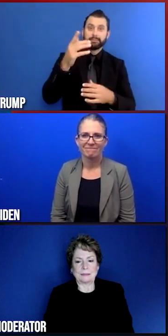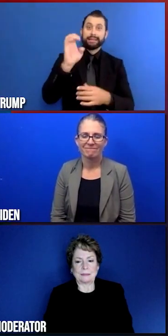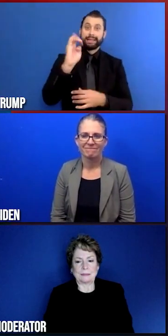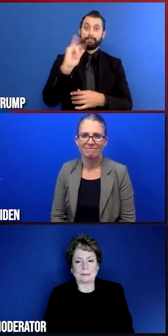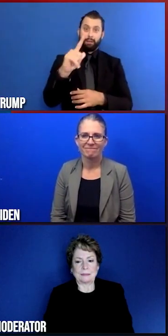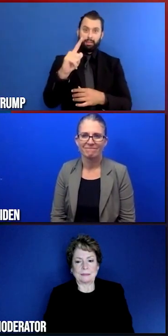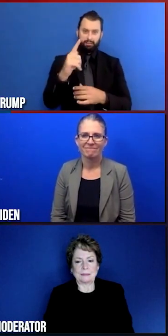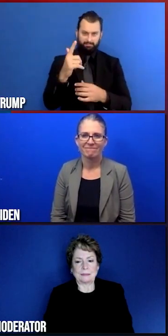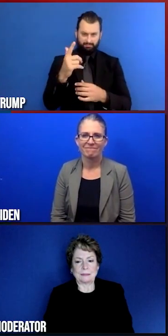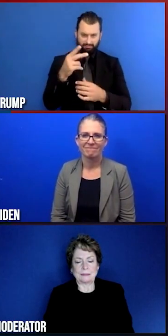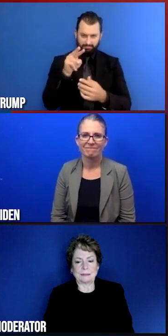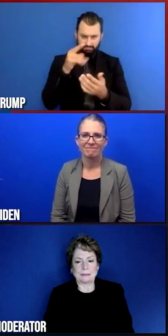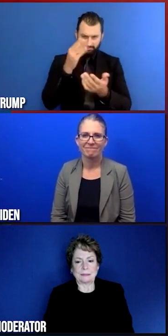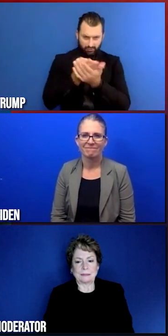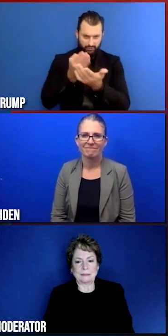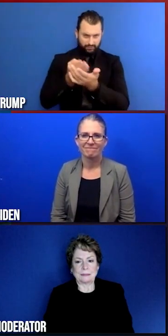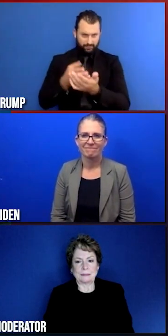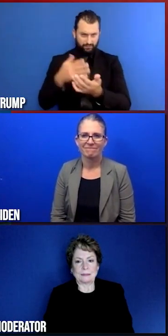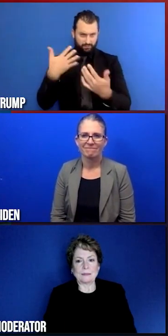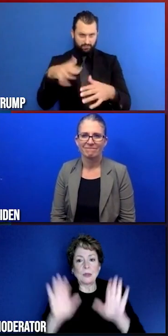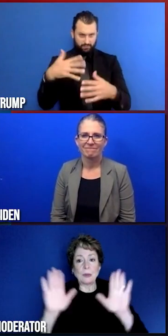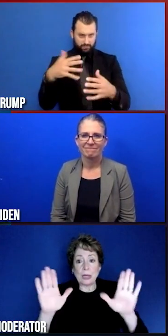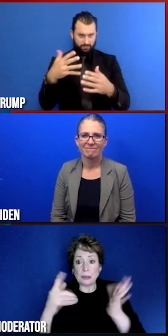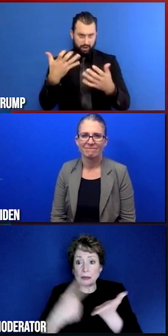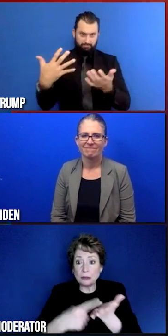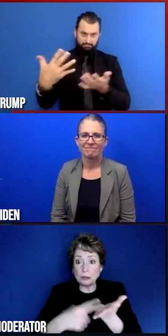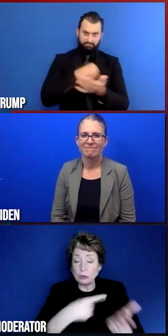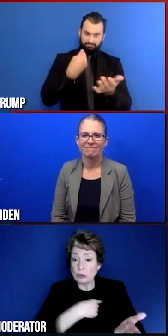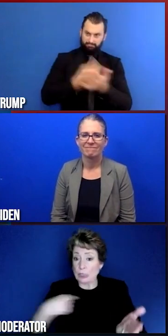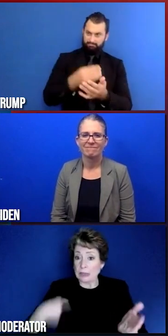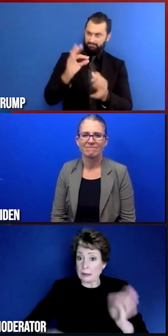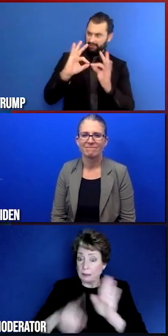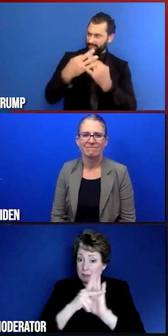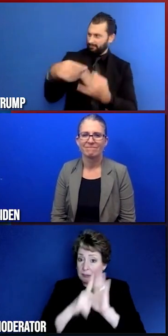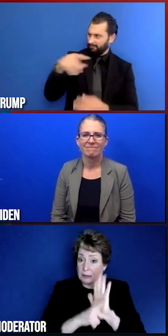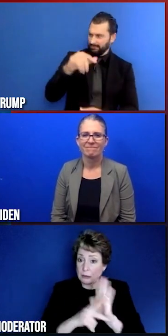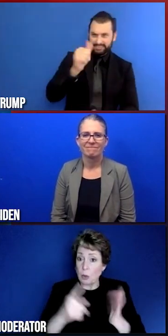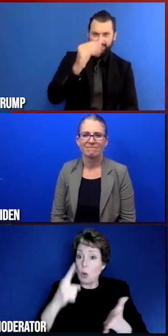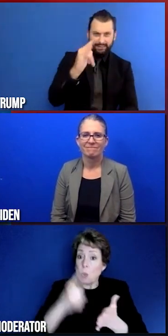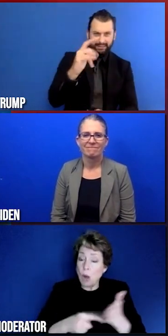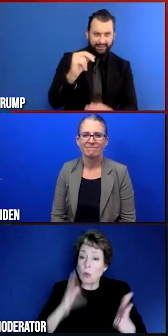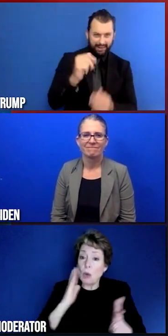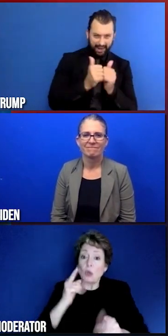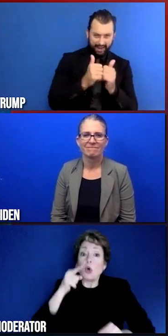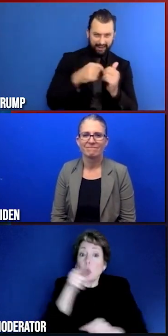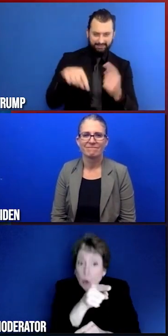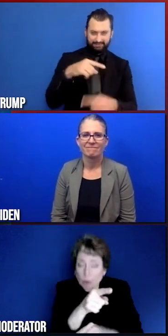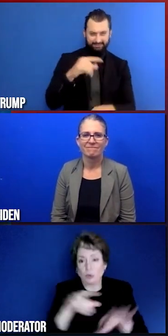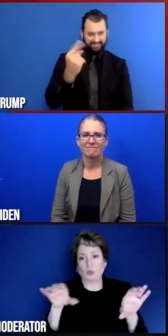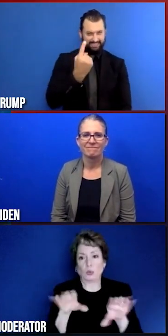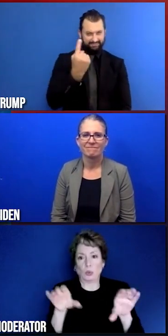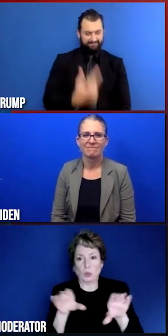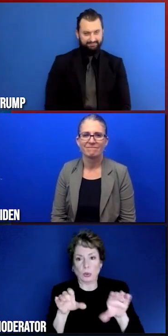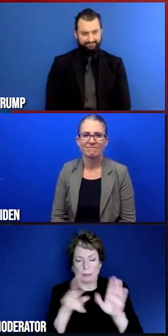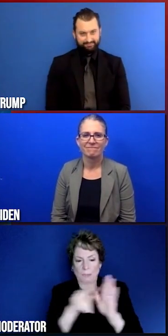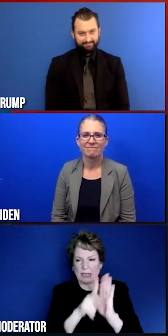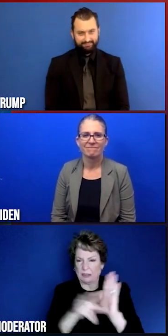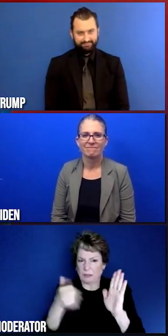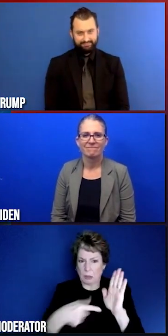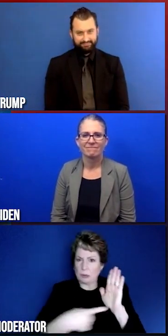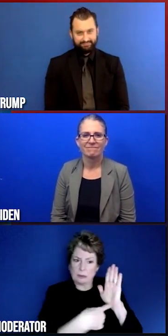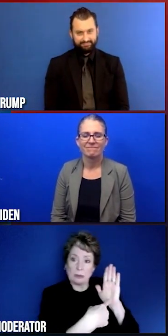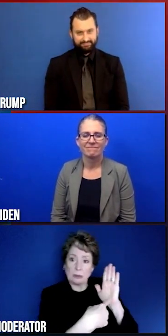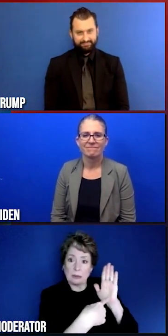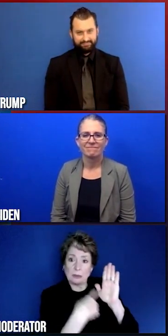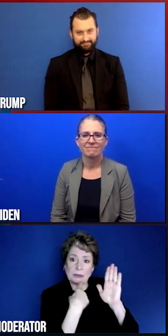Trump, on China policy, though, what specifically are you going to do? What specifically are you going to do to make China pay? You've said you're going to make them pay. China